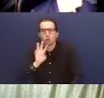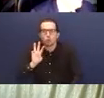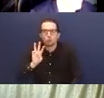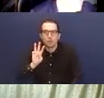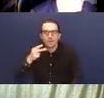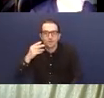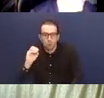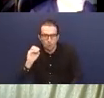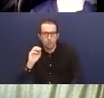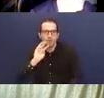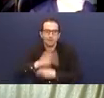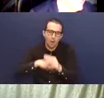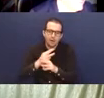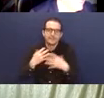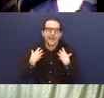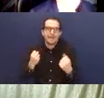clearly.